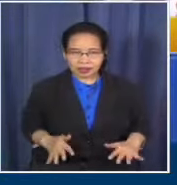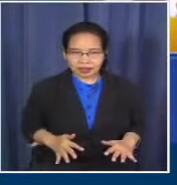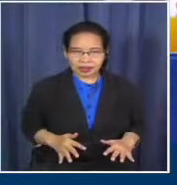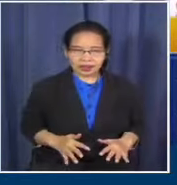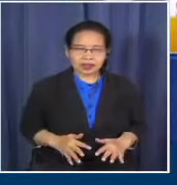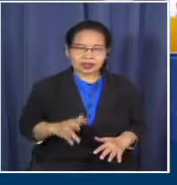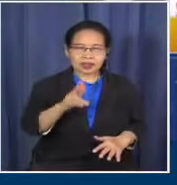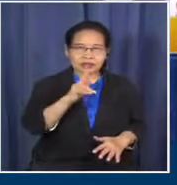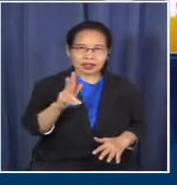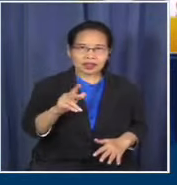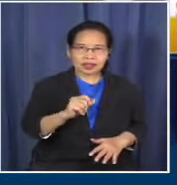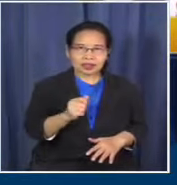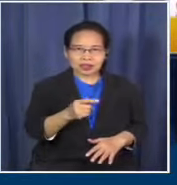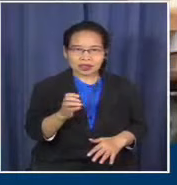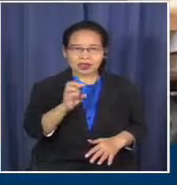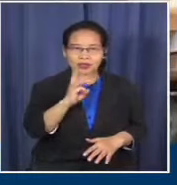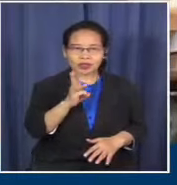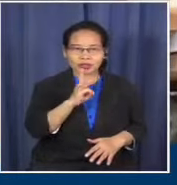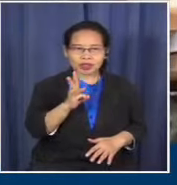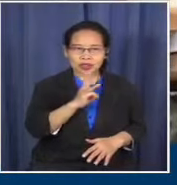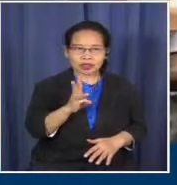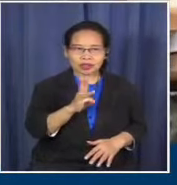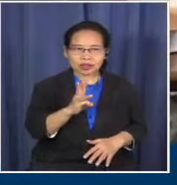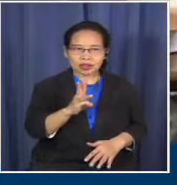So there are three states of water